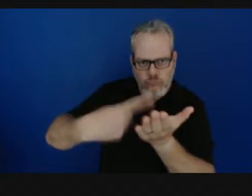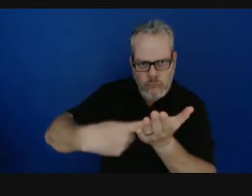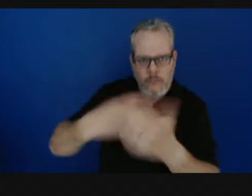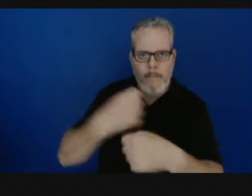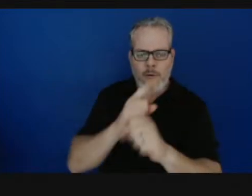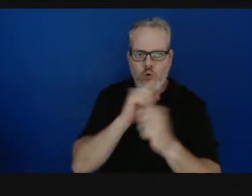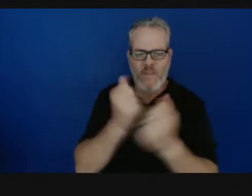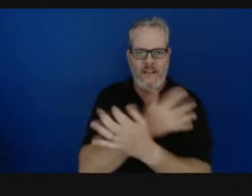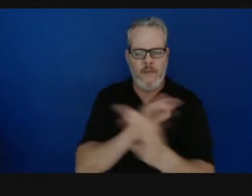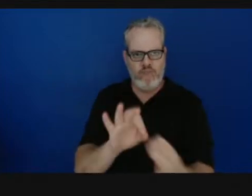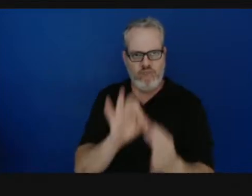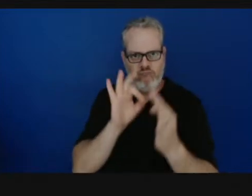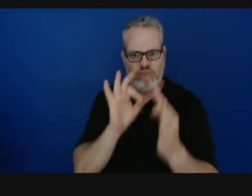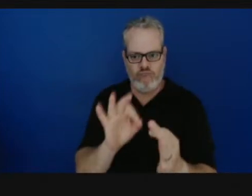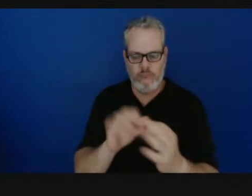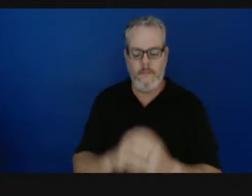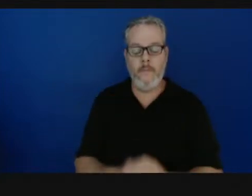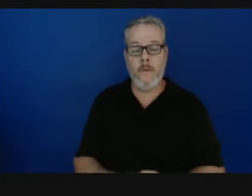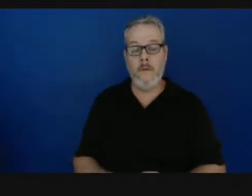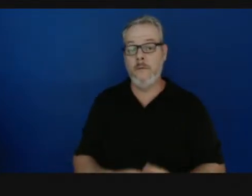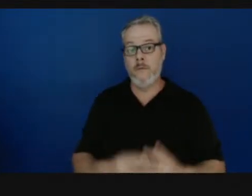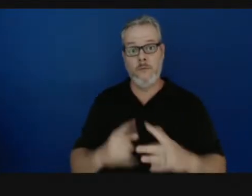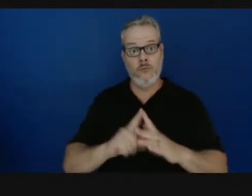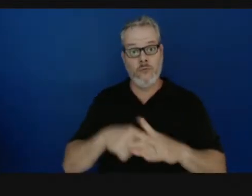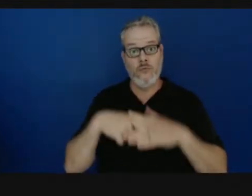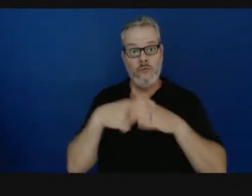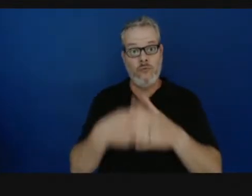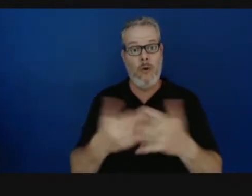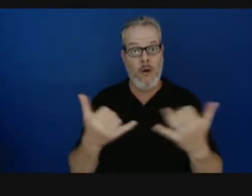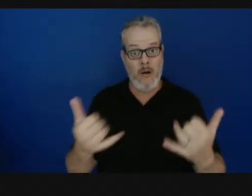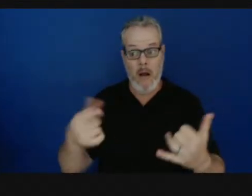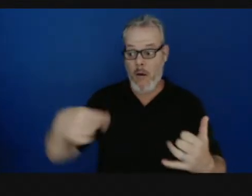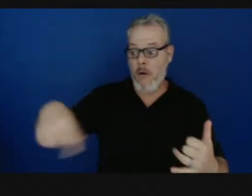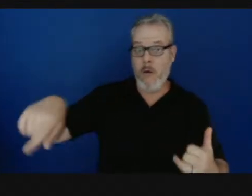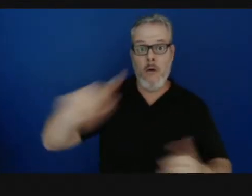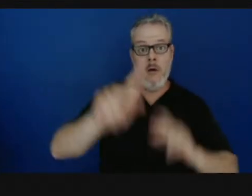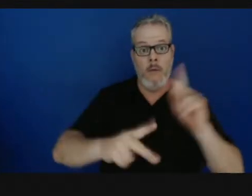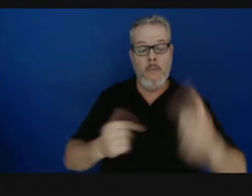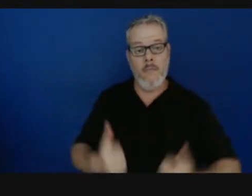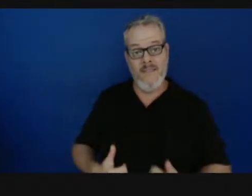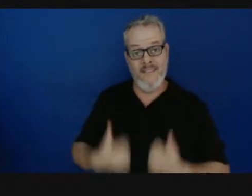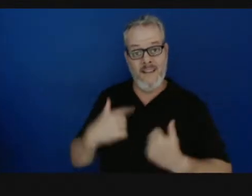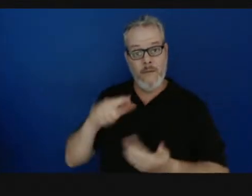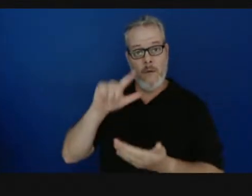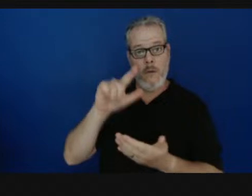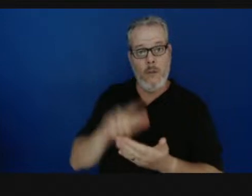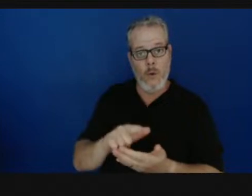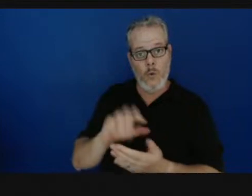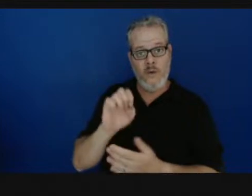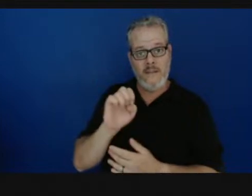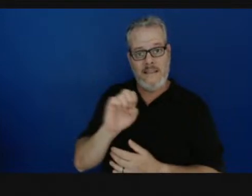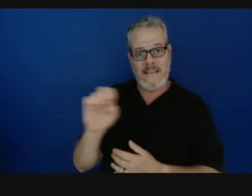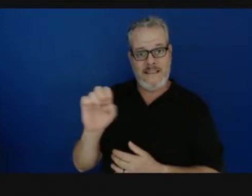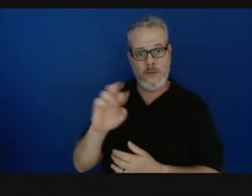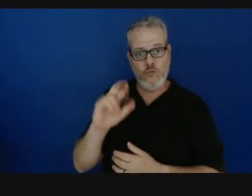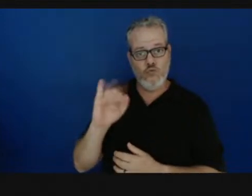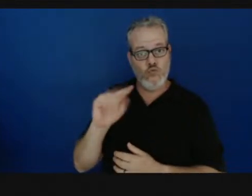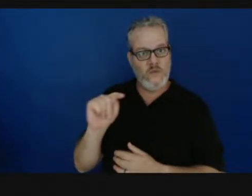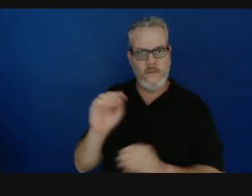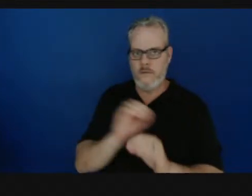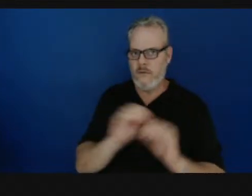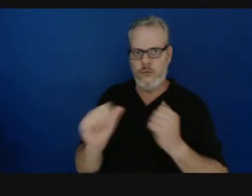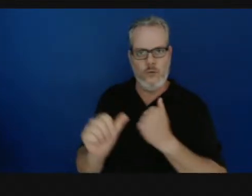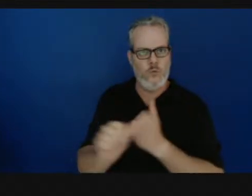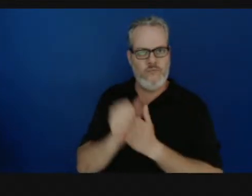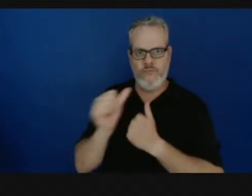top, there is no increased threat to people living in the Lower East Rift. It's all in a national park and following the typical pattern we've seen before in